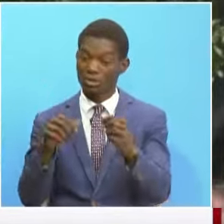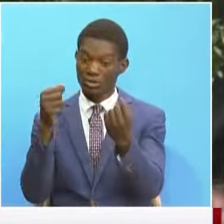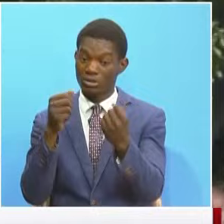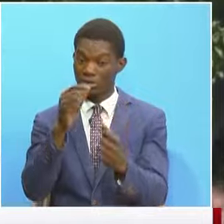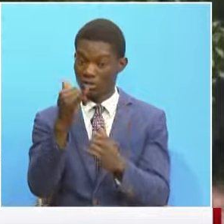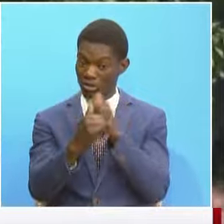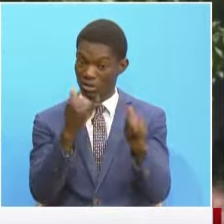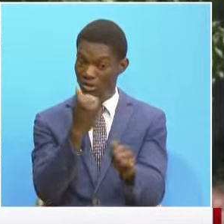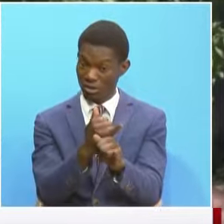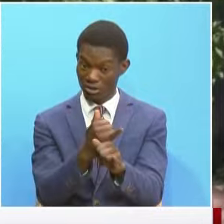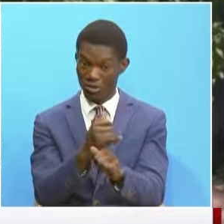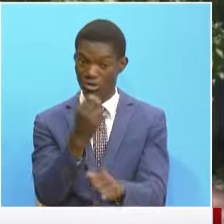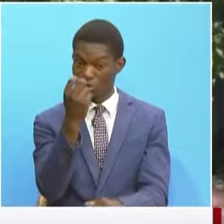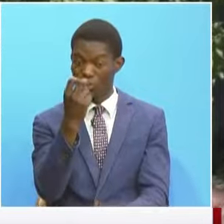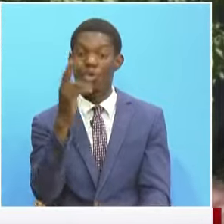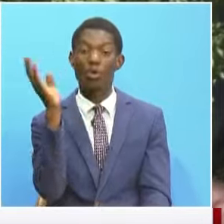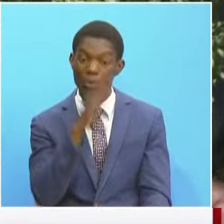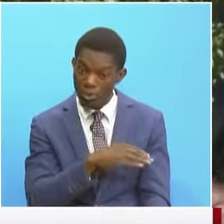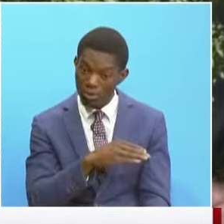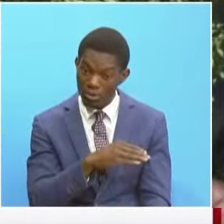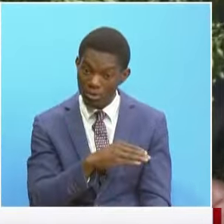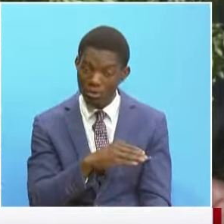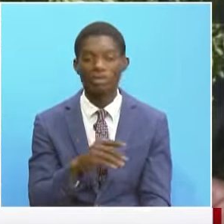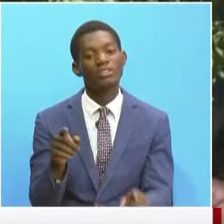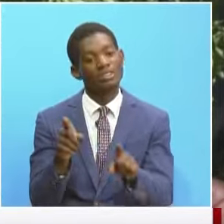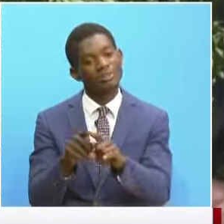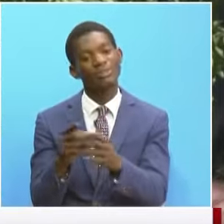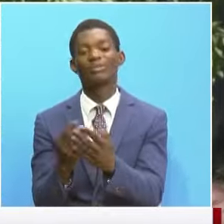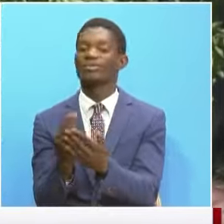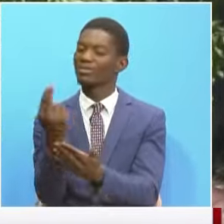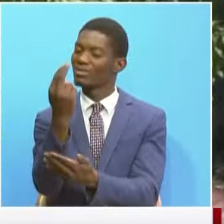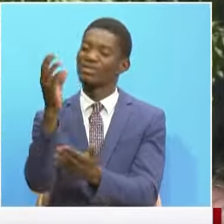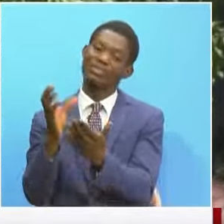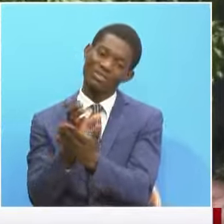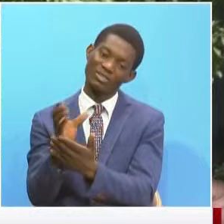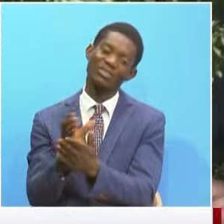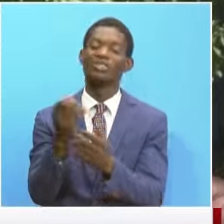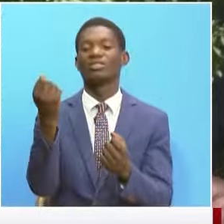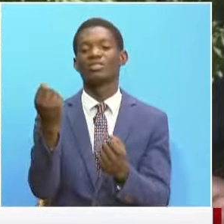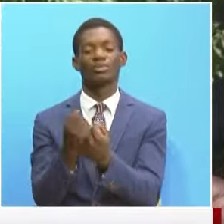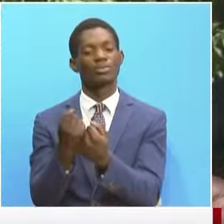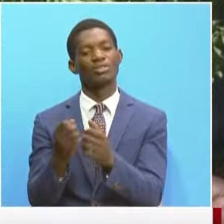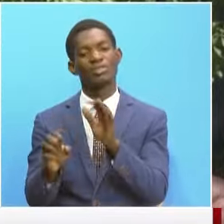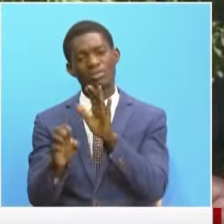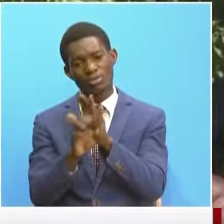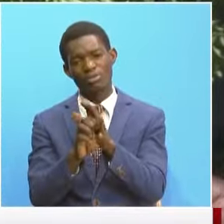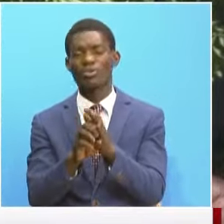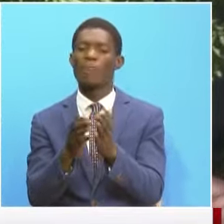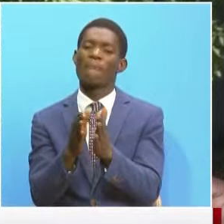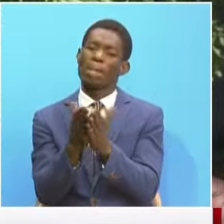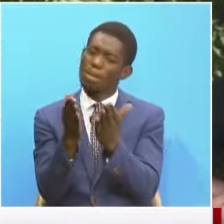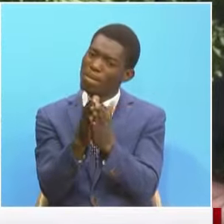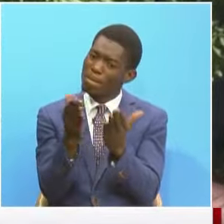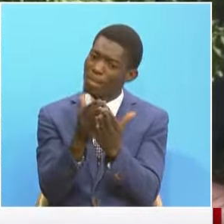Comfed is paying boarding fees for the learners. They are buying them requirements like books, sanitary pads,